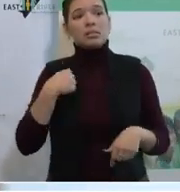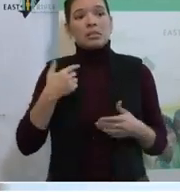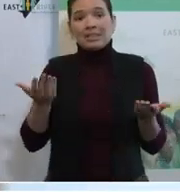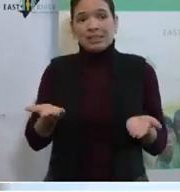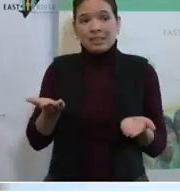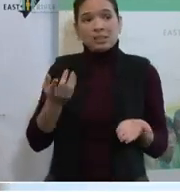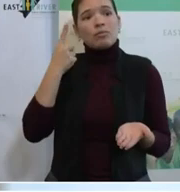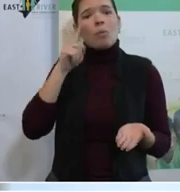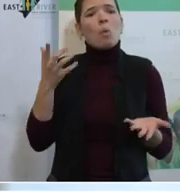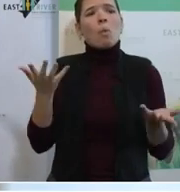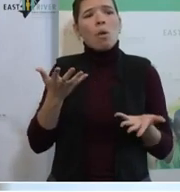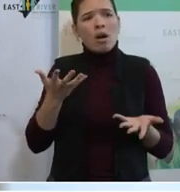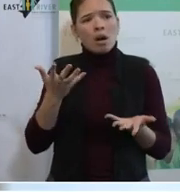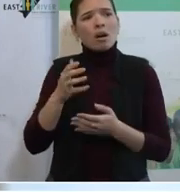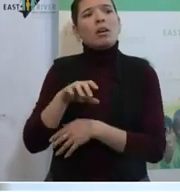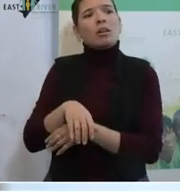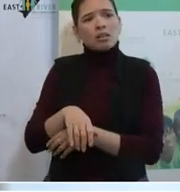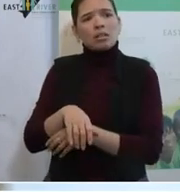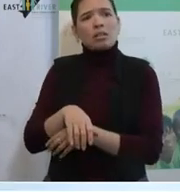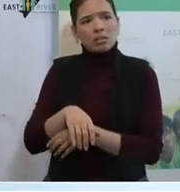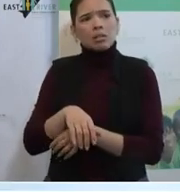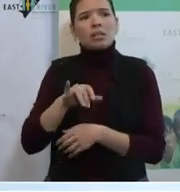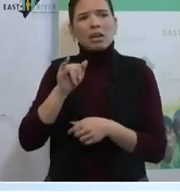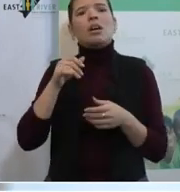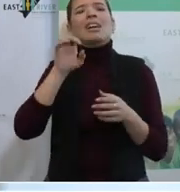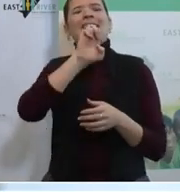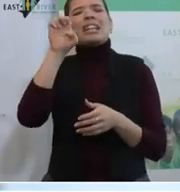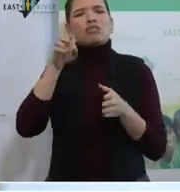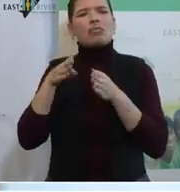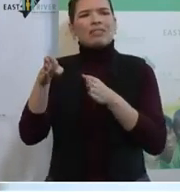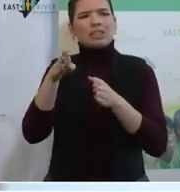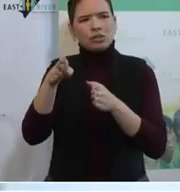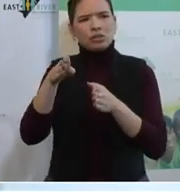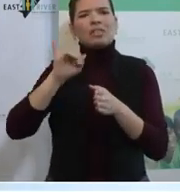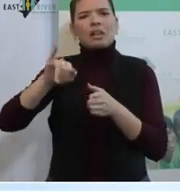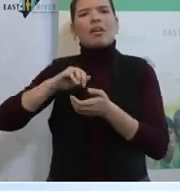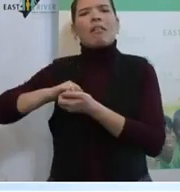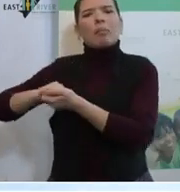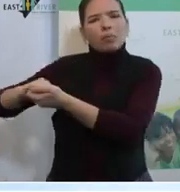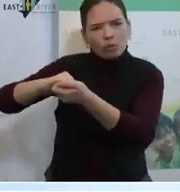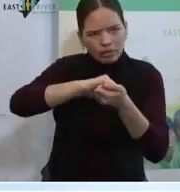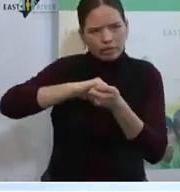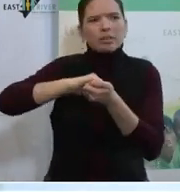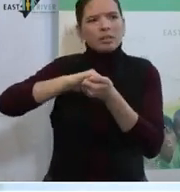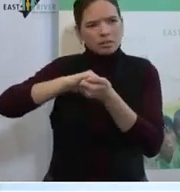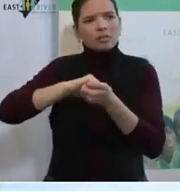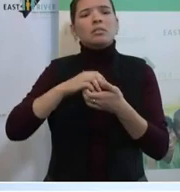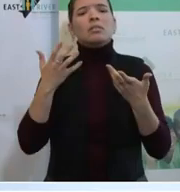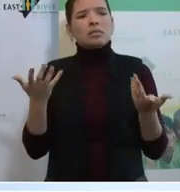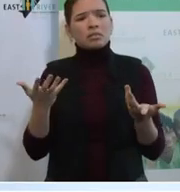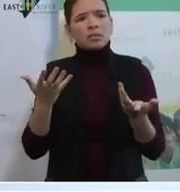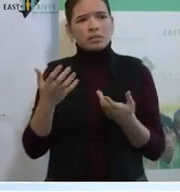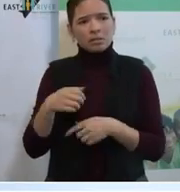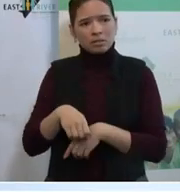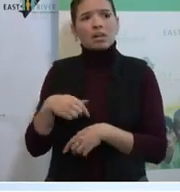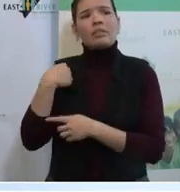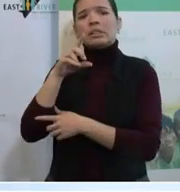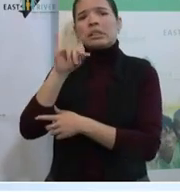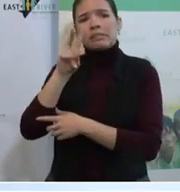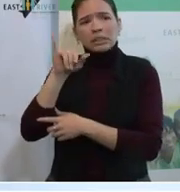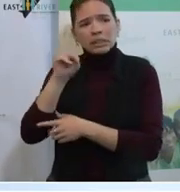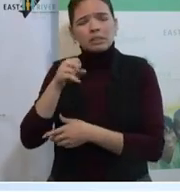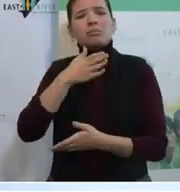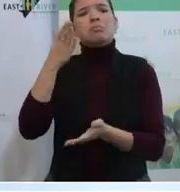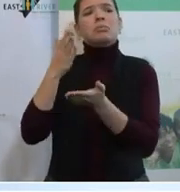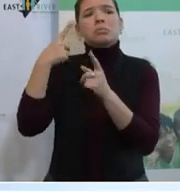on behalf of our Board of Directors, our Board Chair, Dr. Janice Davis, and staff, I'd like to welcome you to Ward 7